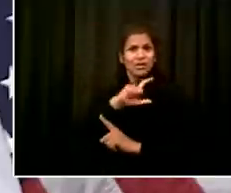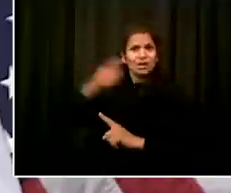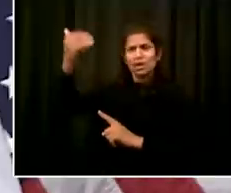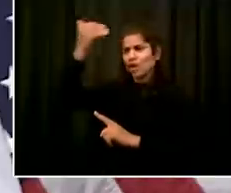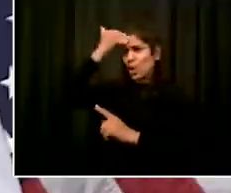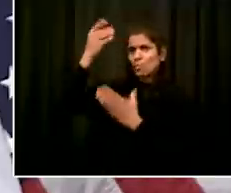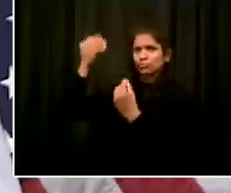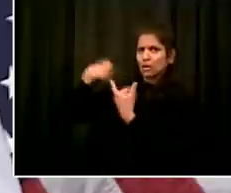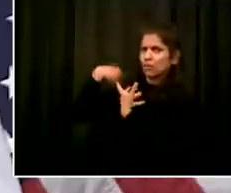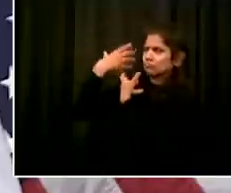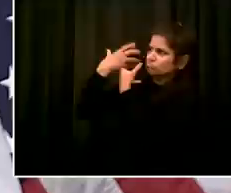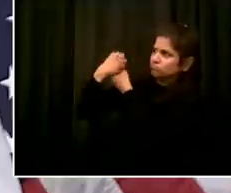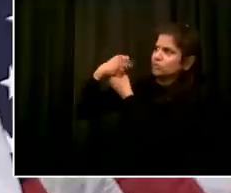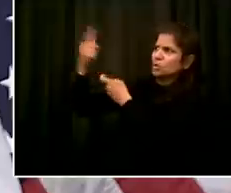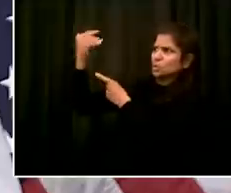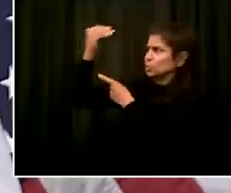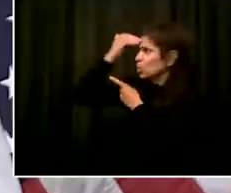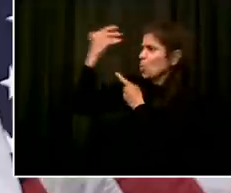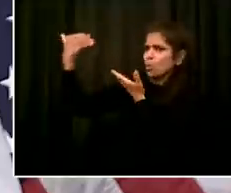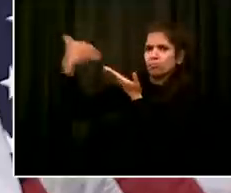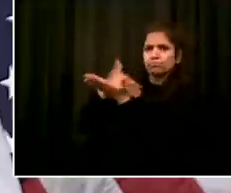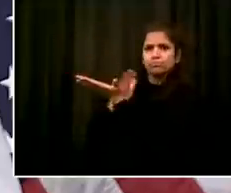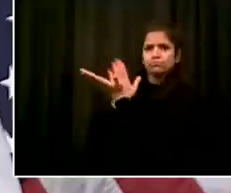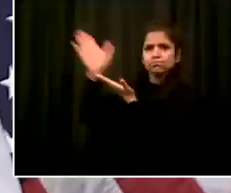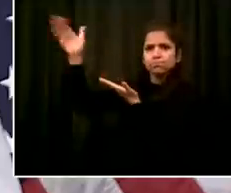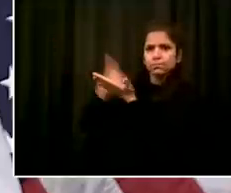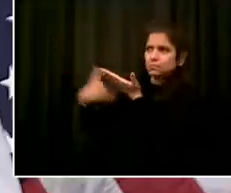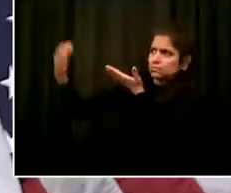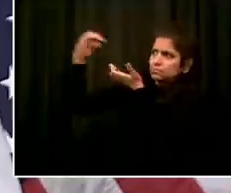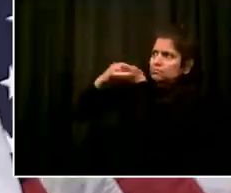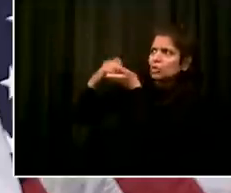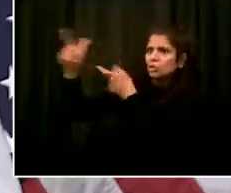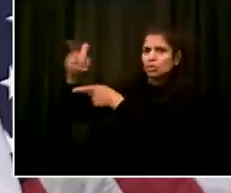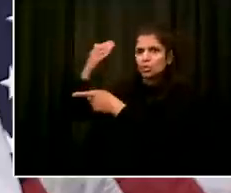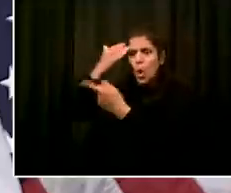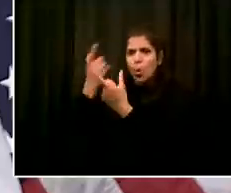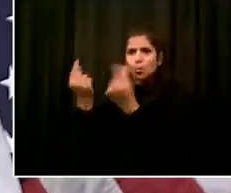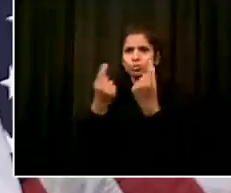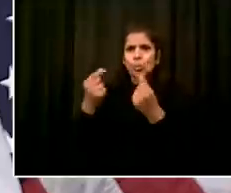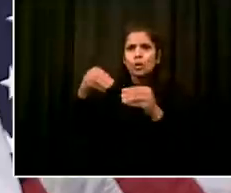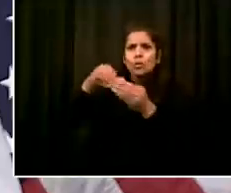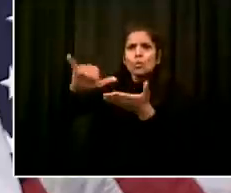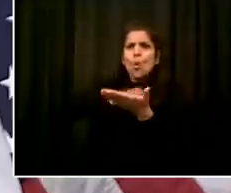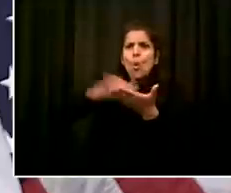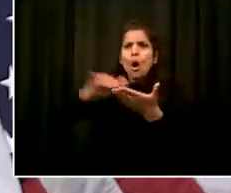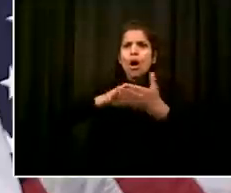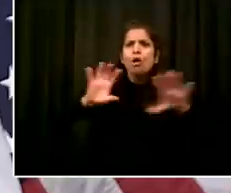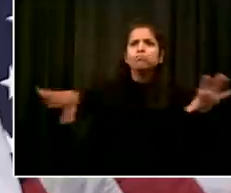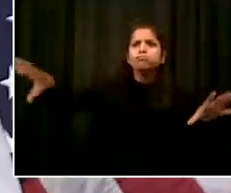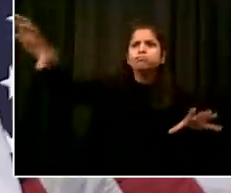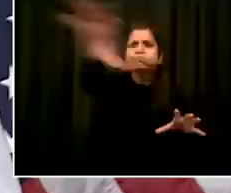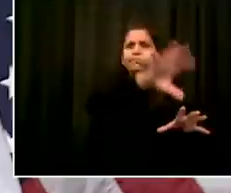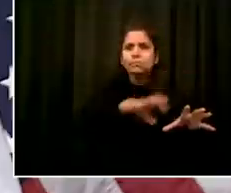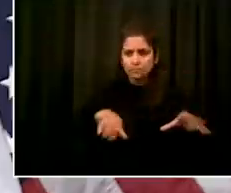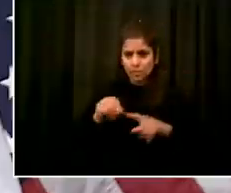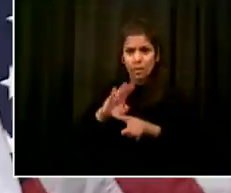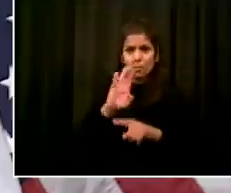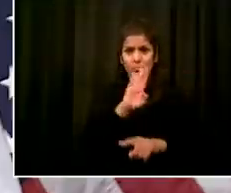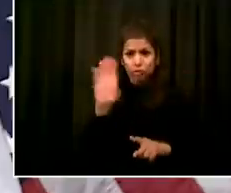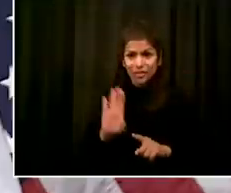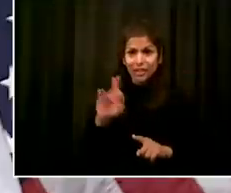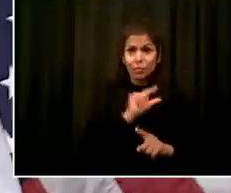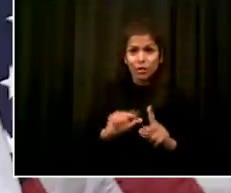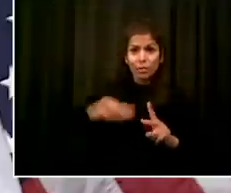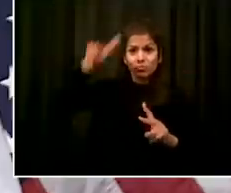the life of our people. They've been out there on our streets with our people, and they've seen when violence is done to people and they don't accept it, and they have seen